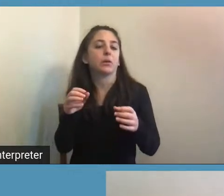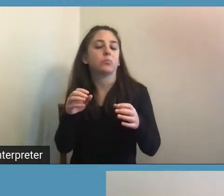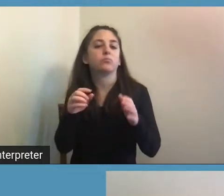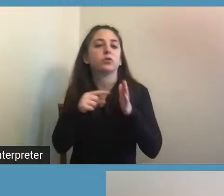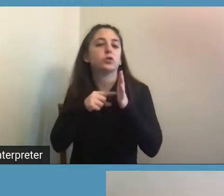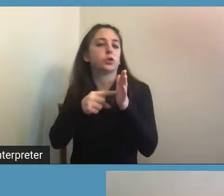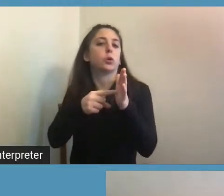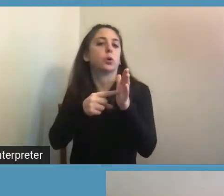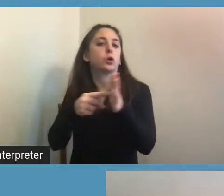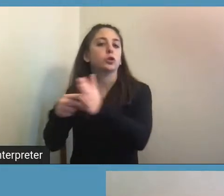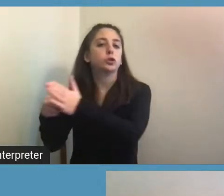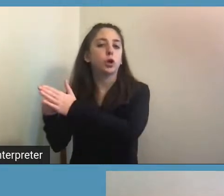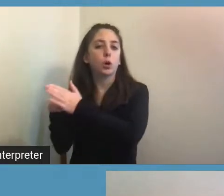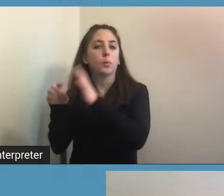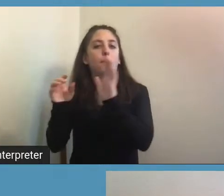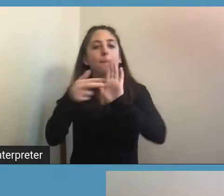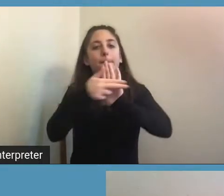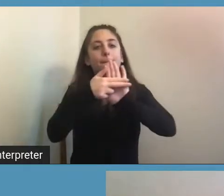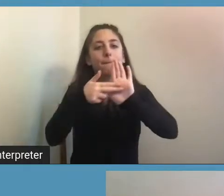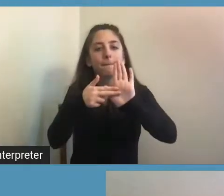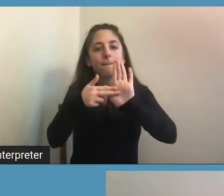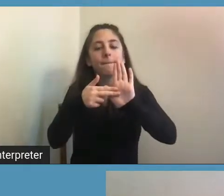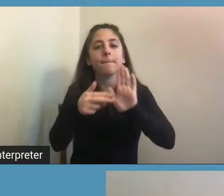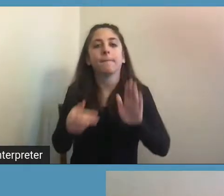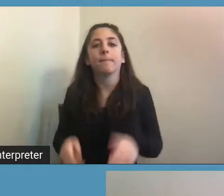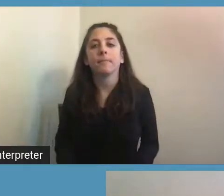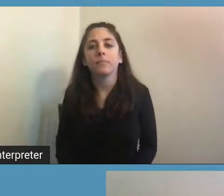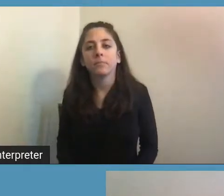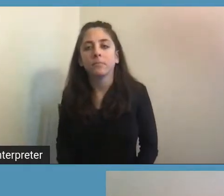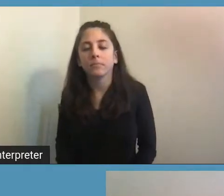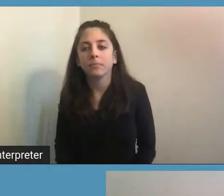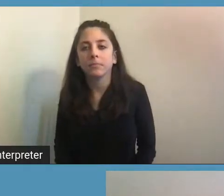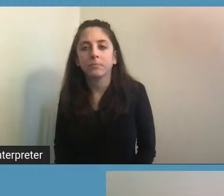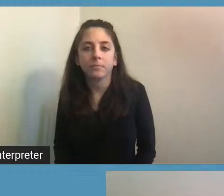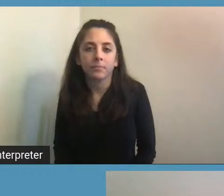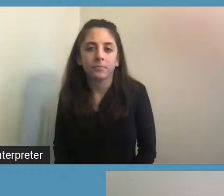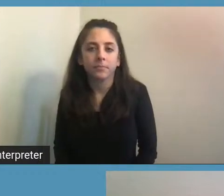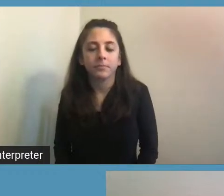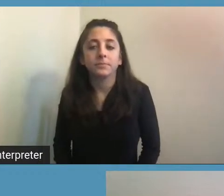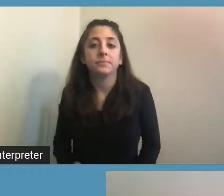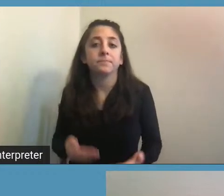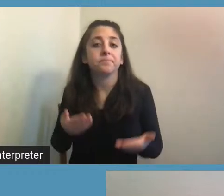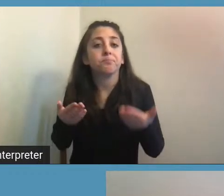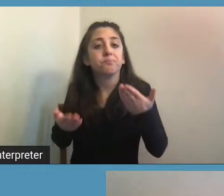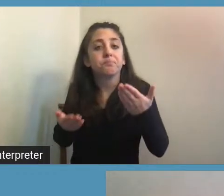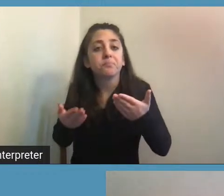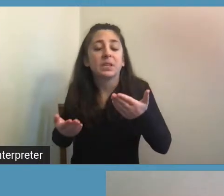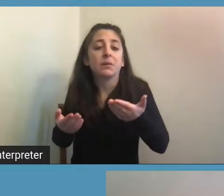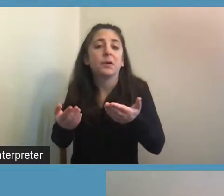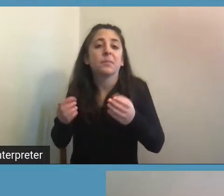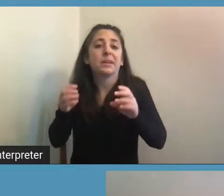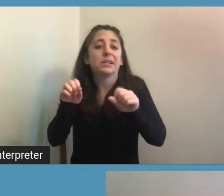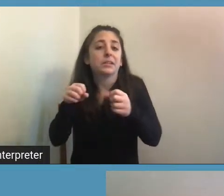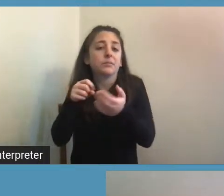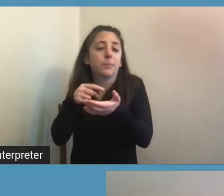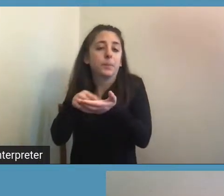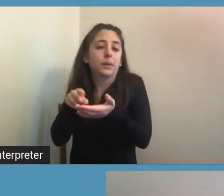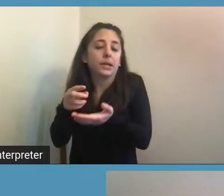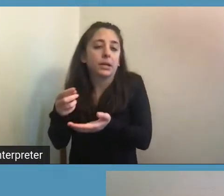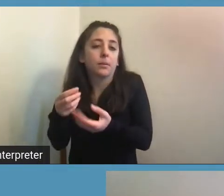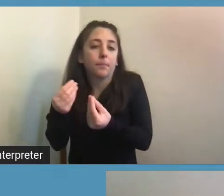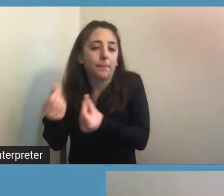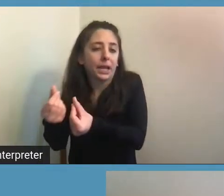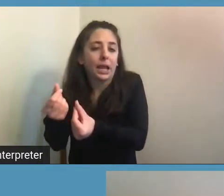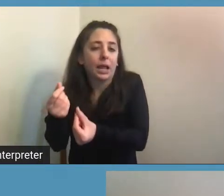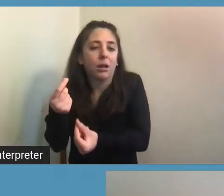also maybe just a little bit of pay to play because we're just, we're kind of in that environment now.